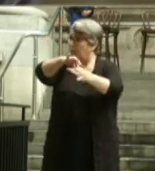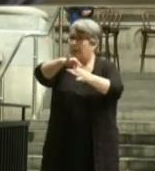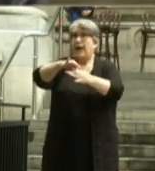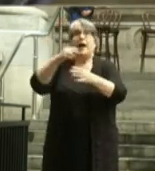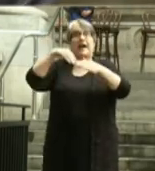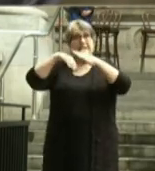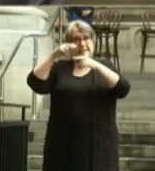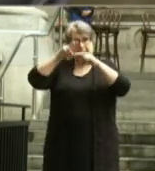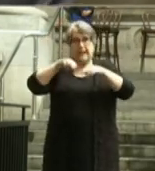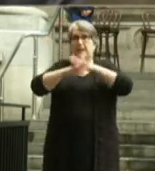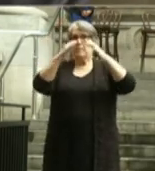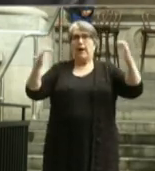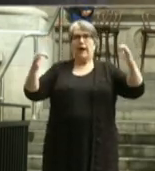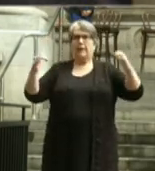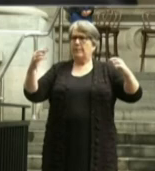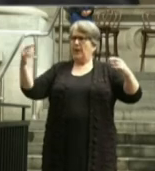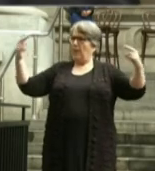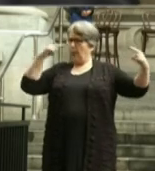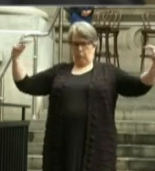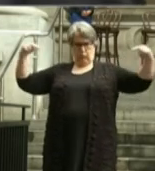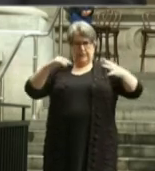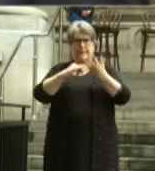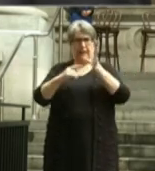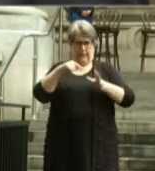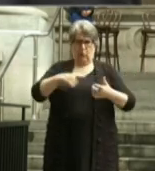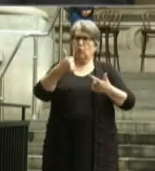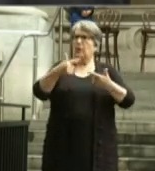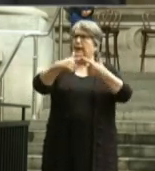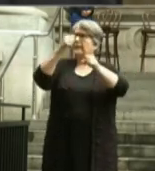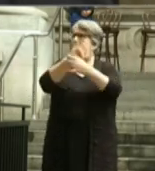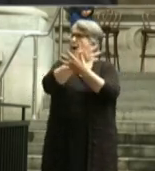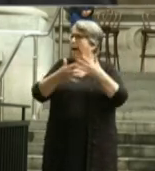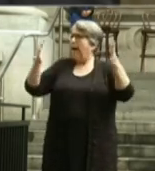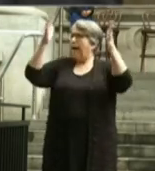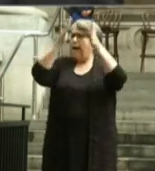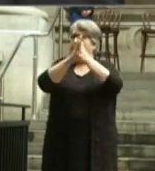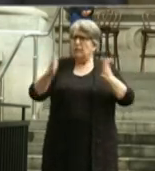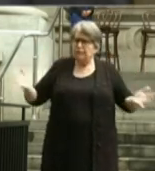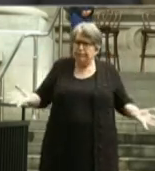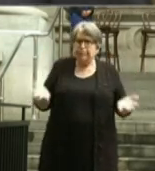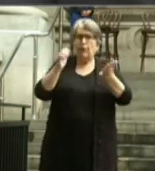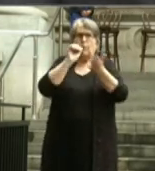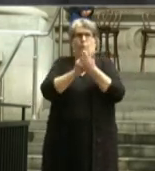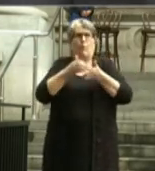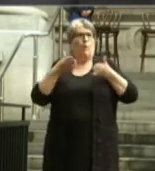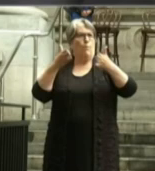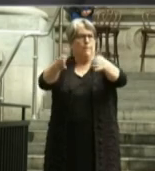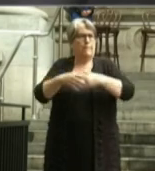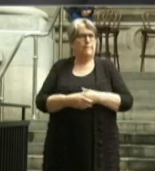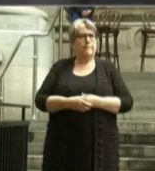for Parliament, the nation looked to South Australia's example on how to advance the democratic